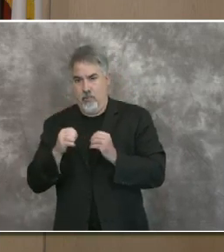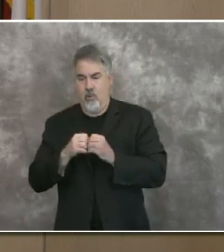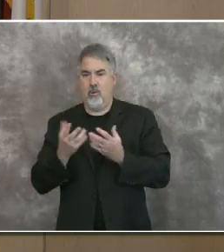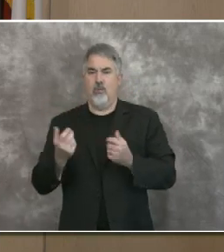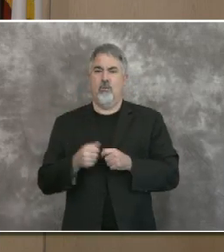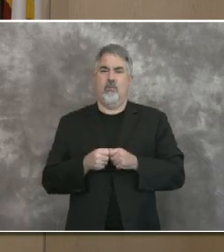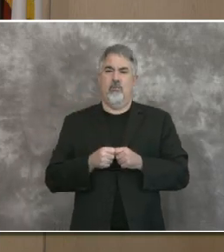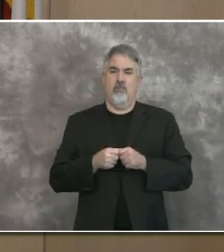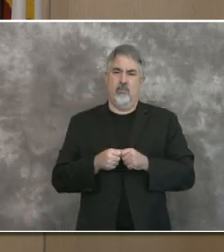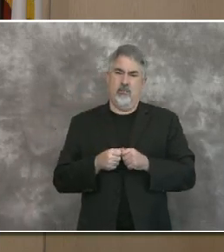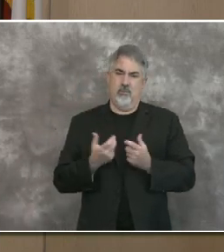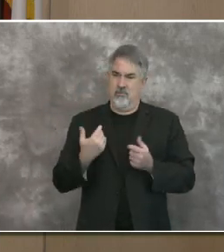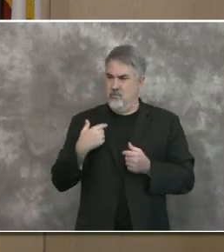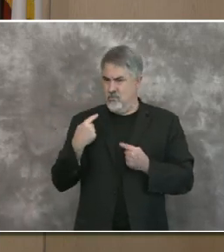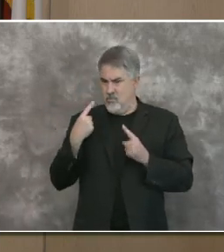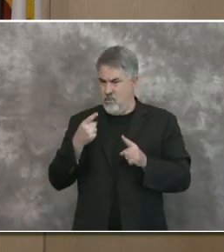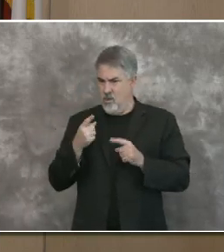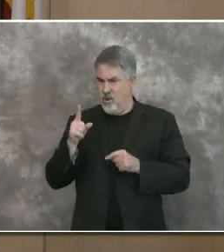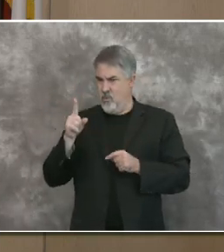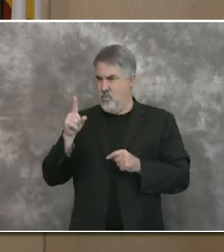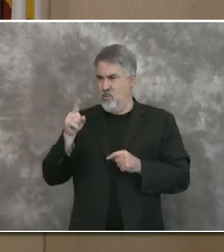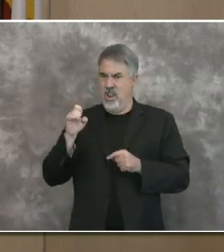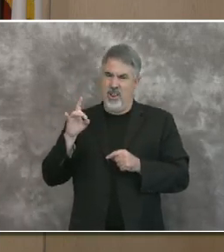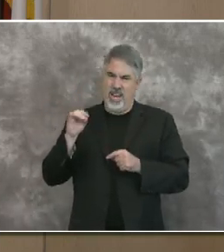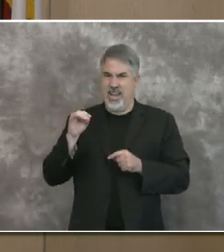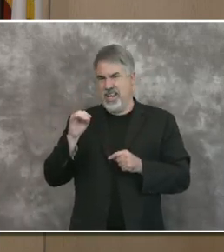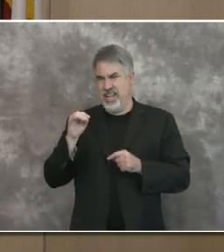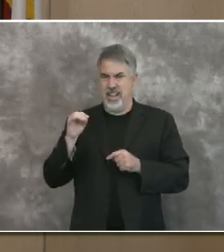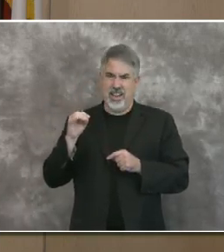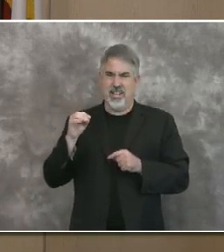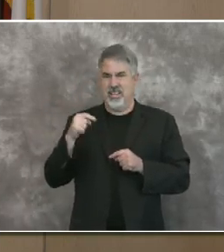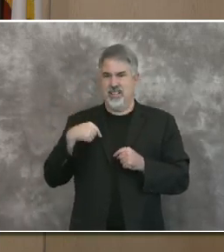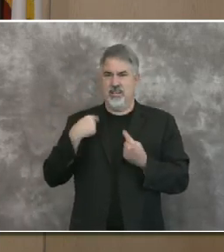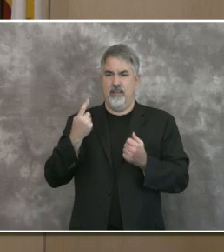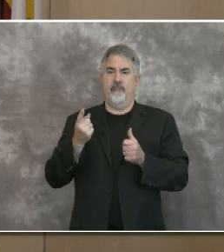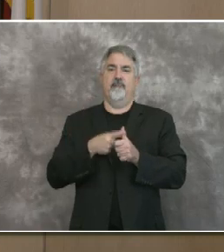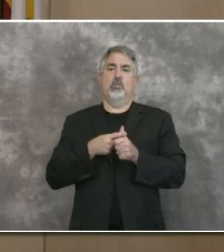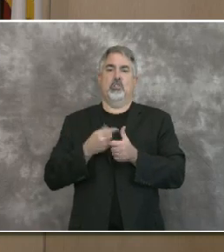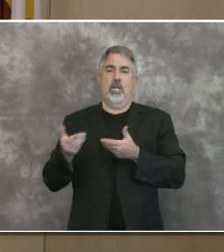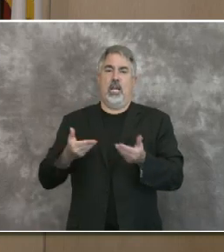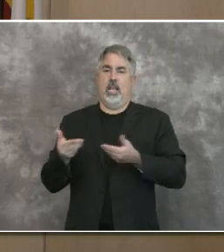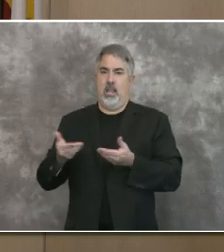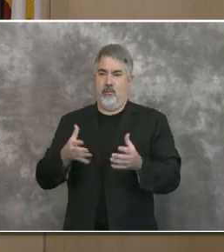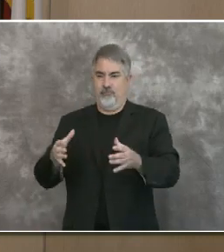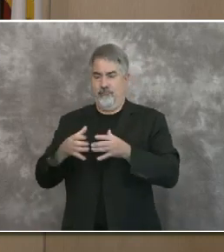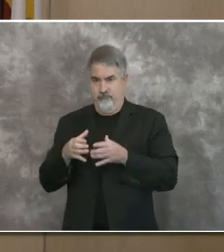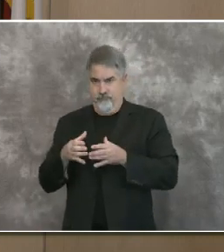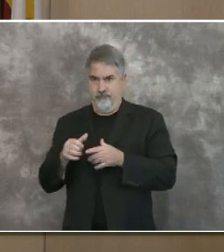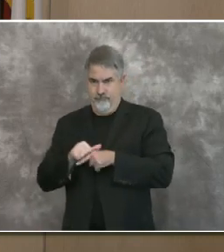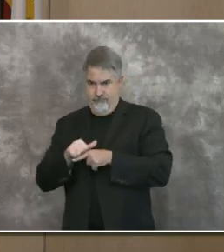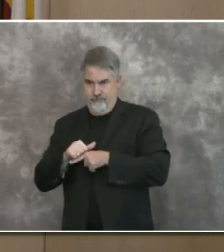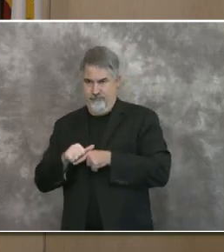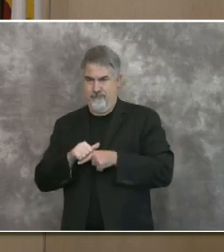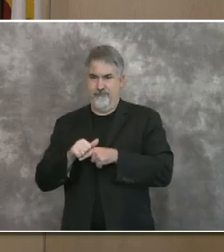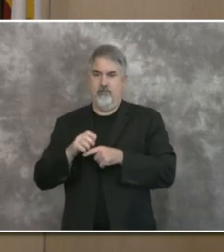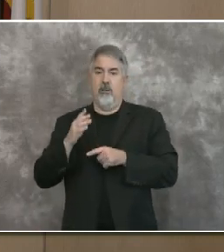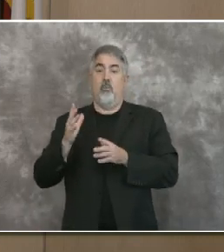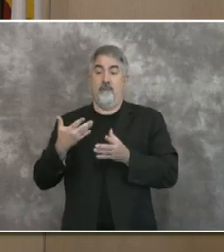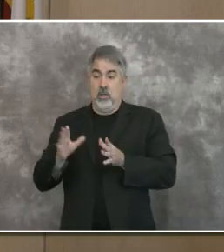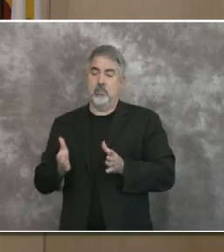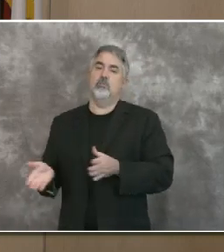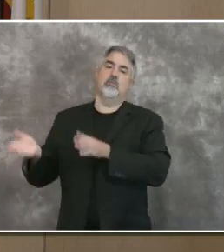almost 180 individuals in this first round, and then we will go through another round